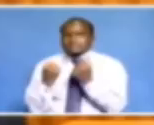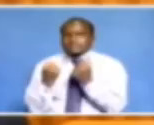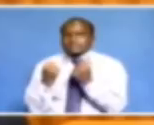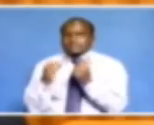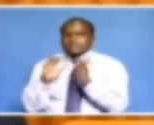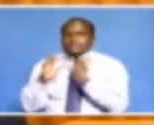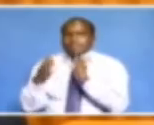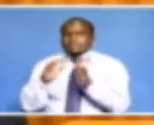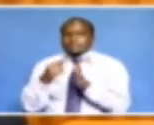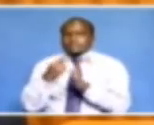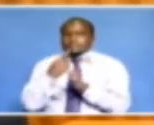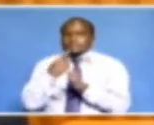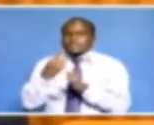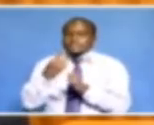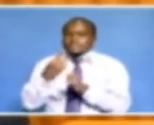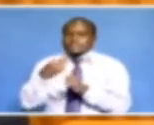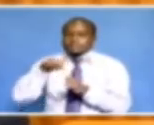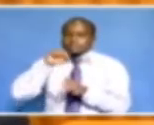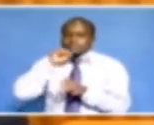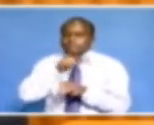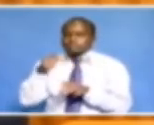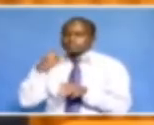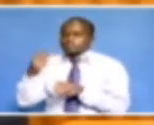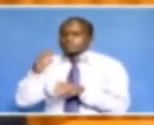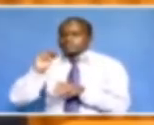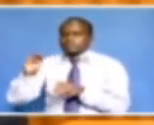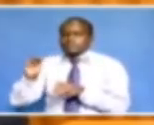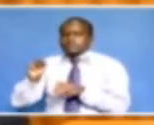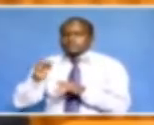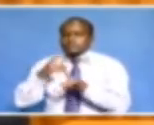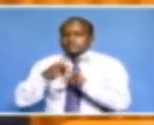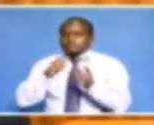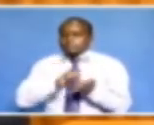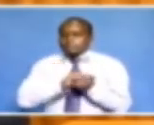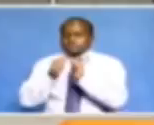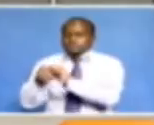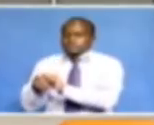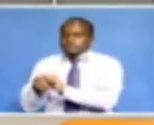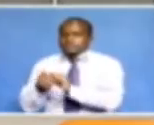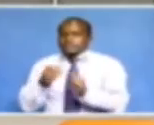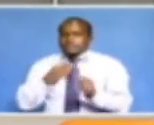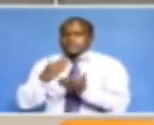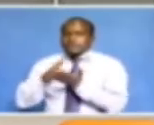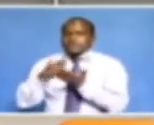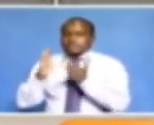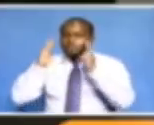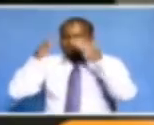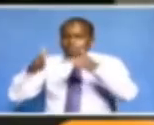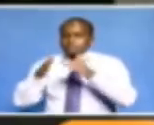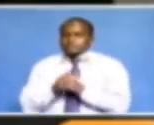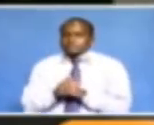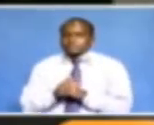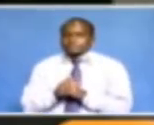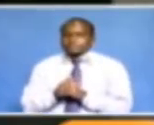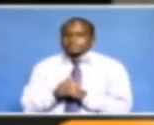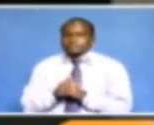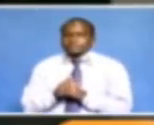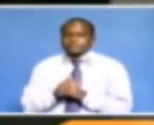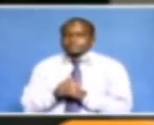150 to 200 million shillings out of adjusting our rental commitments. And that's a hell of money